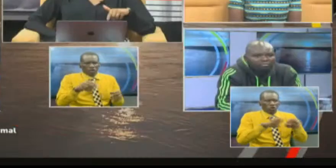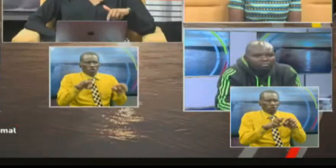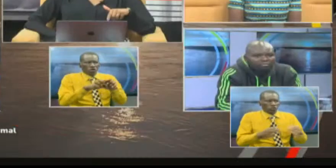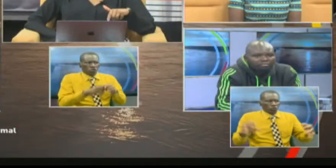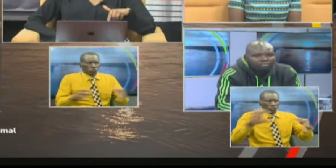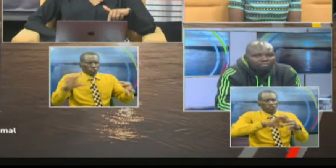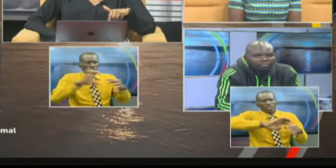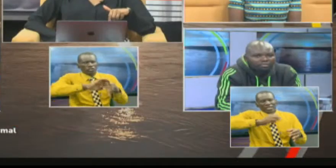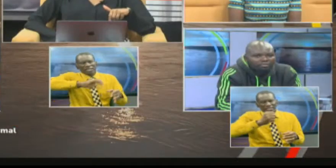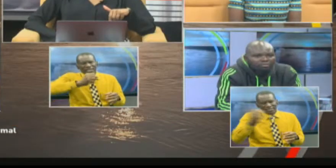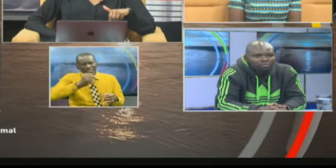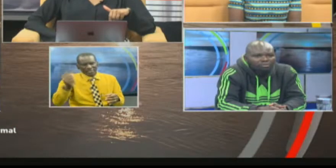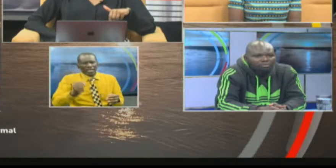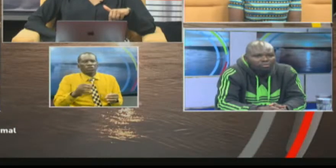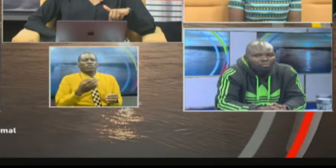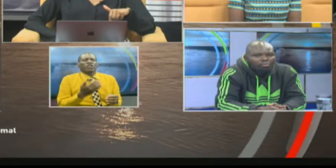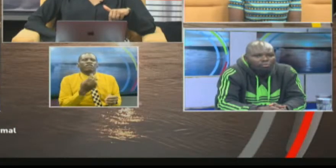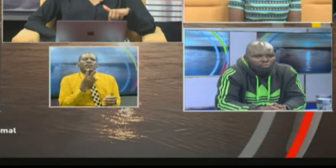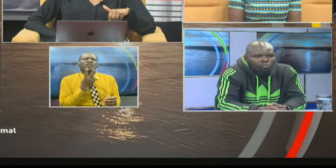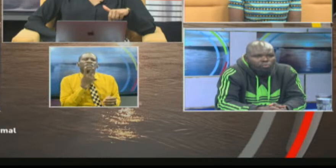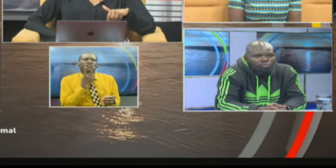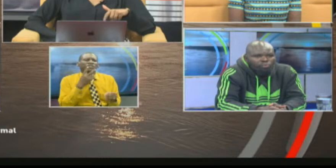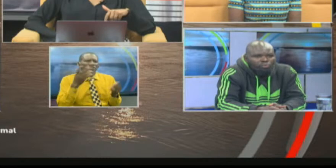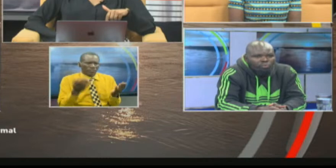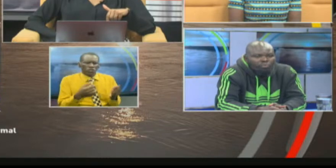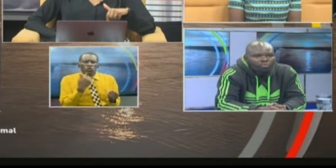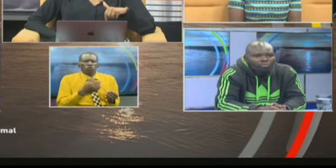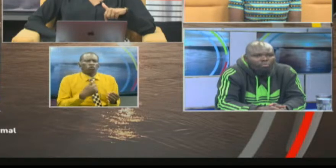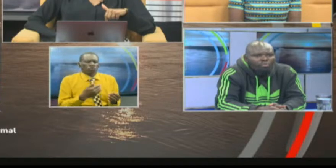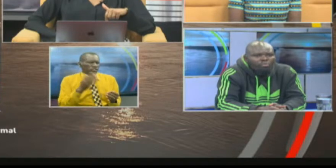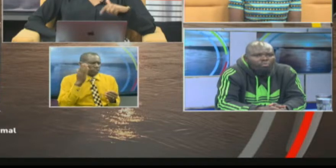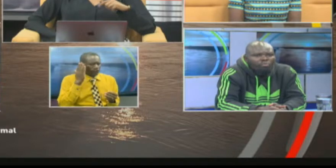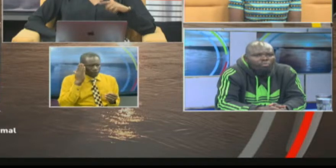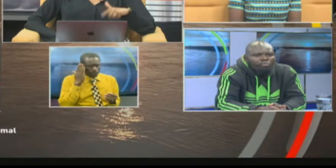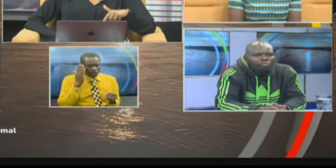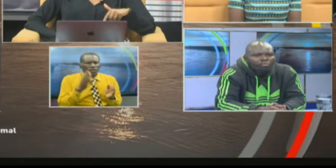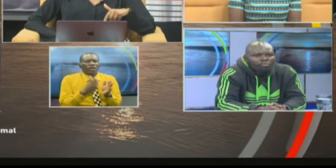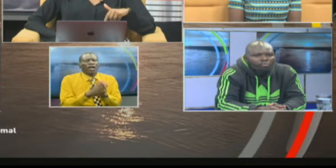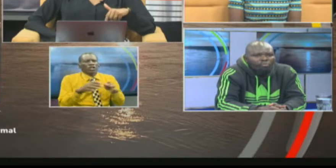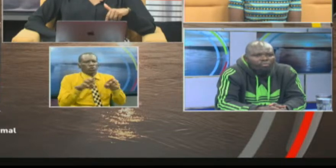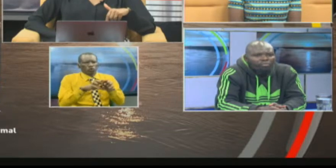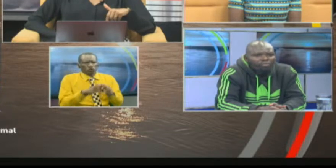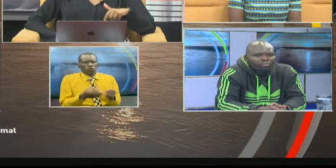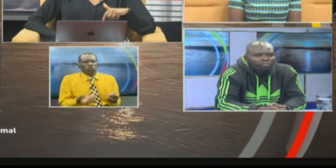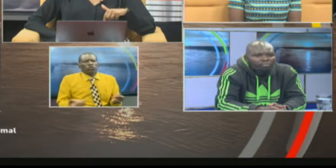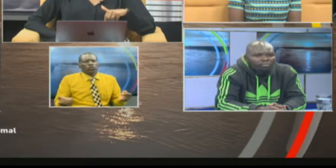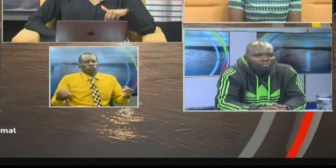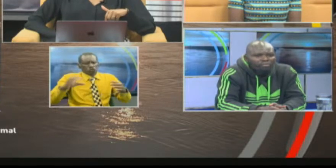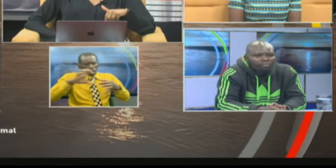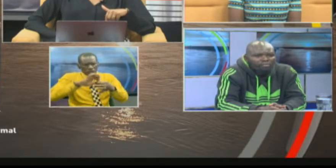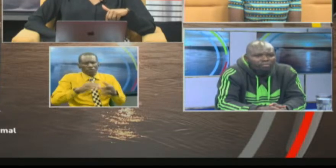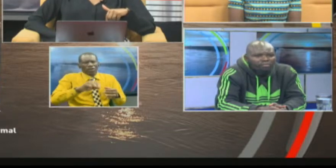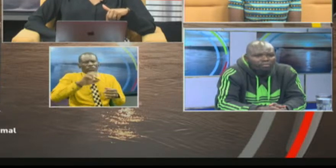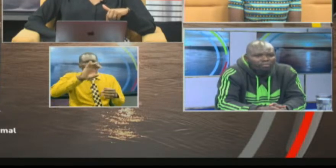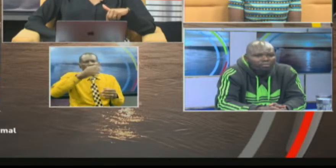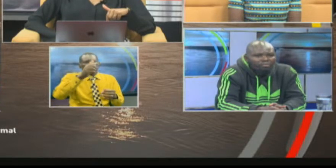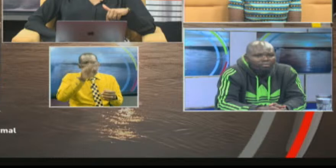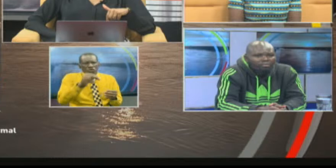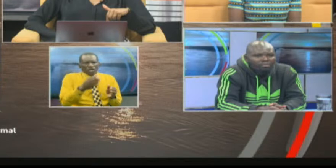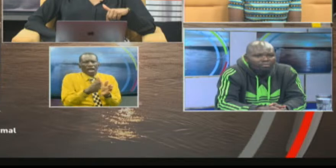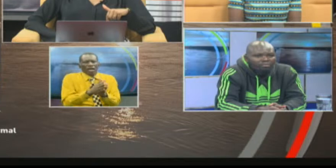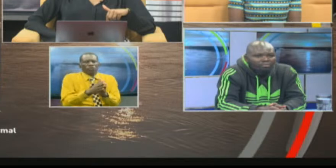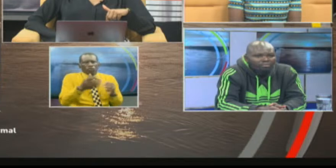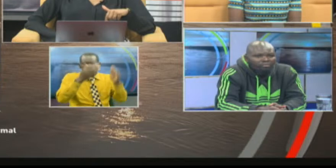other studio by Alvis Odhiambo, who has a hearing impairment. John and Suzanne Yamuri joining us from